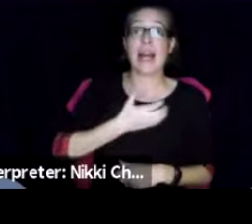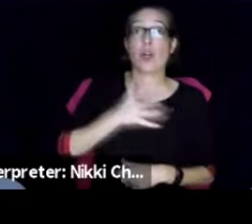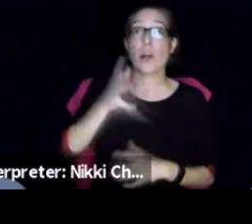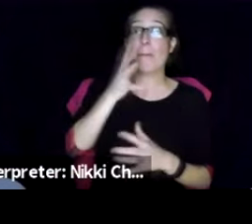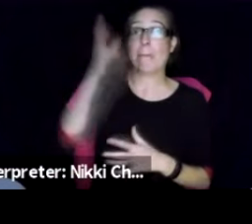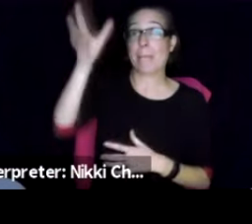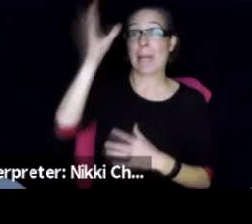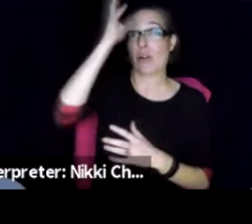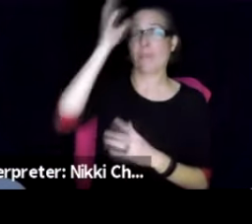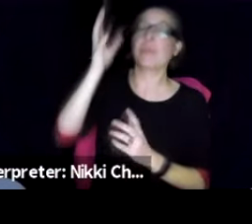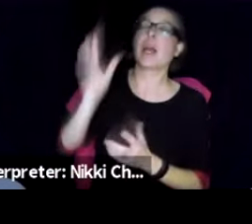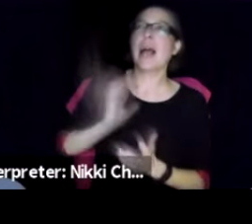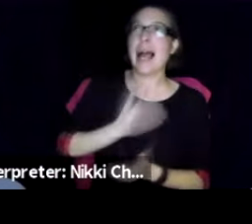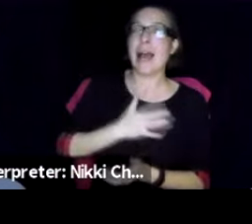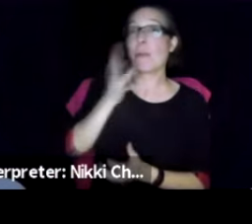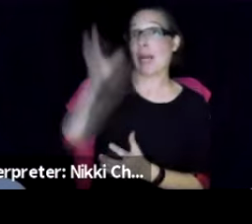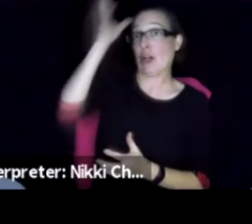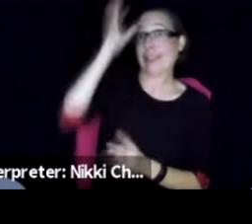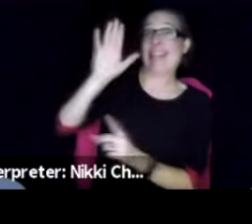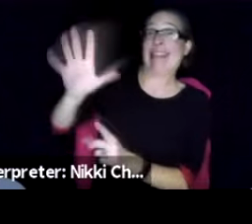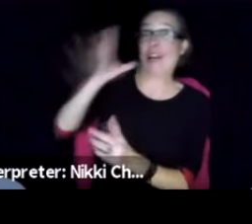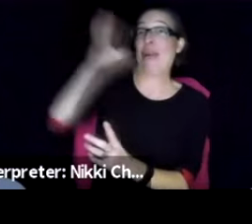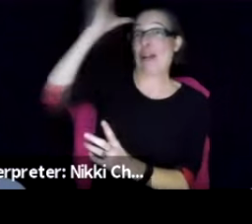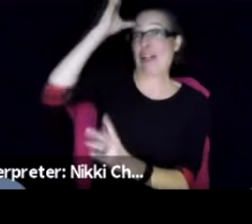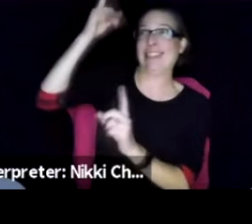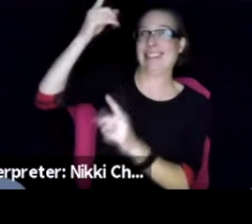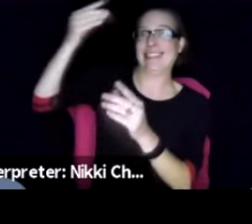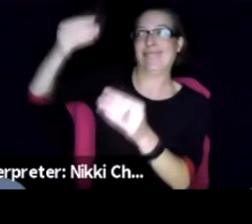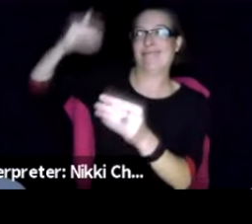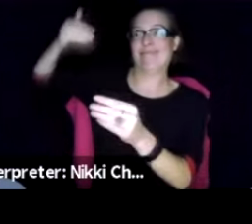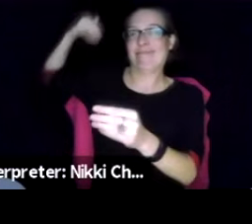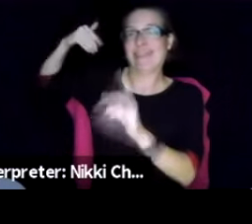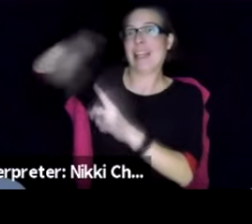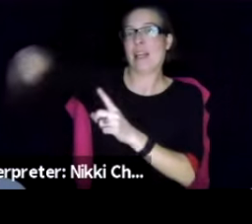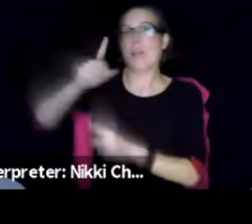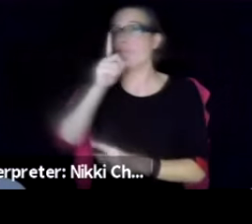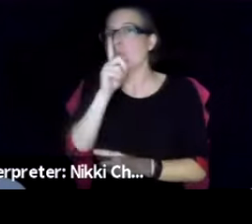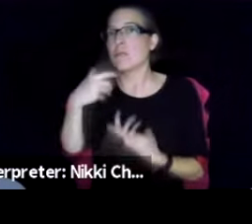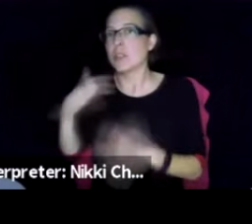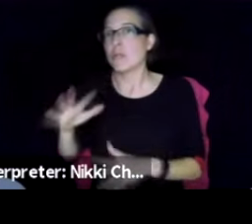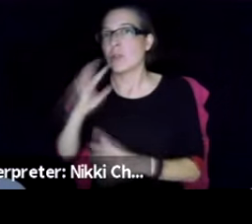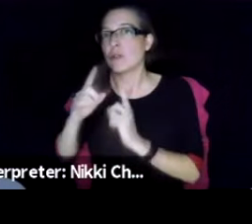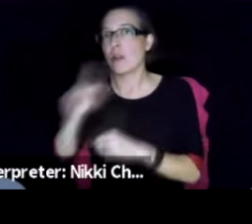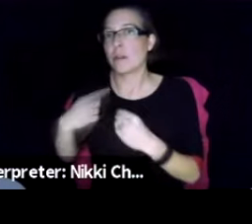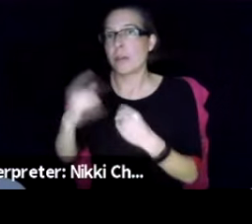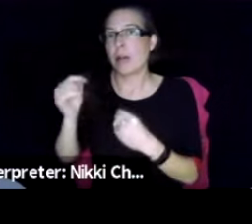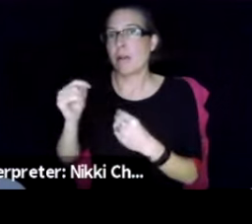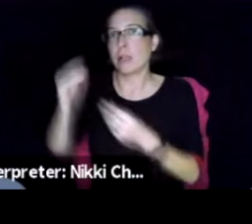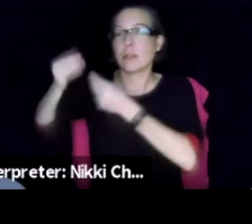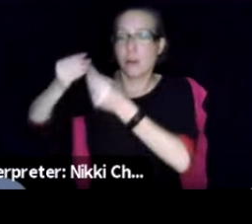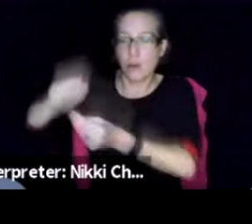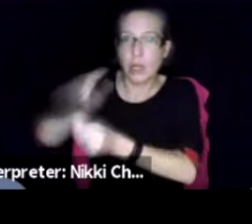the responsibility to learn about ourselves rely on us as young people, and I really don't think it should be that